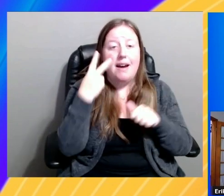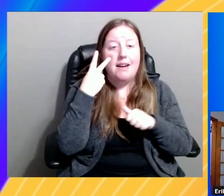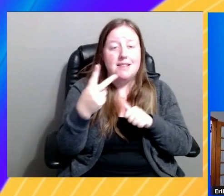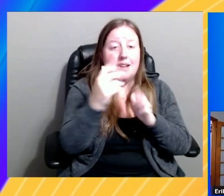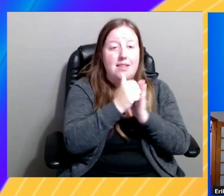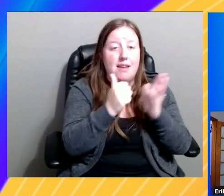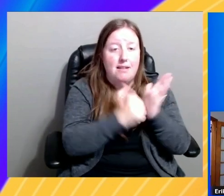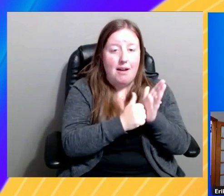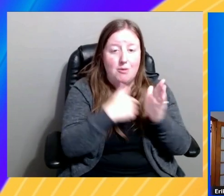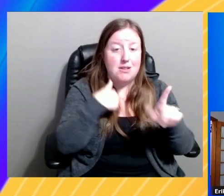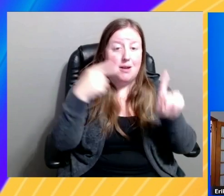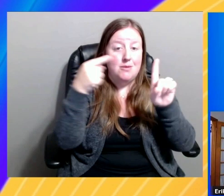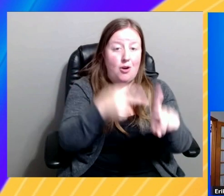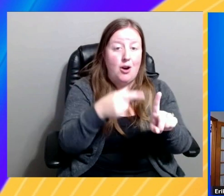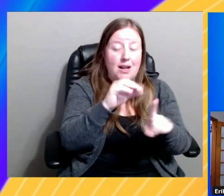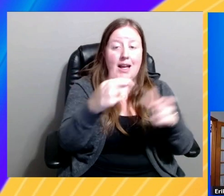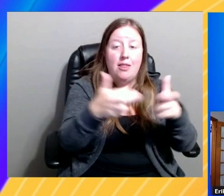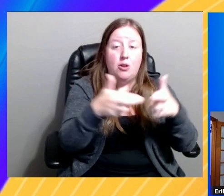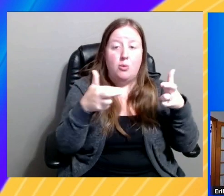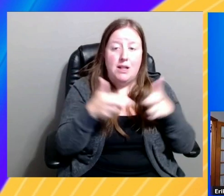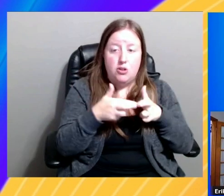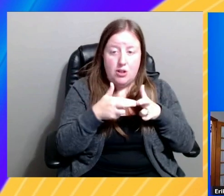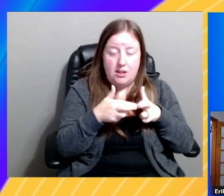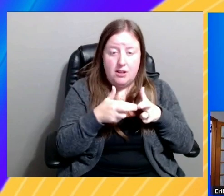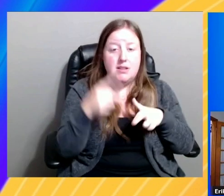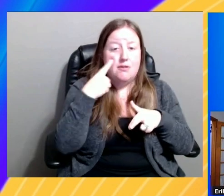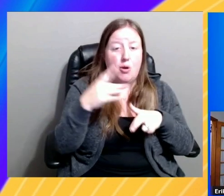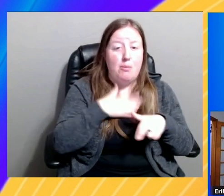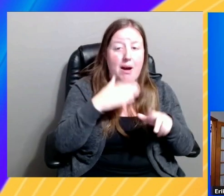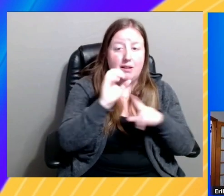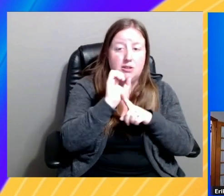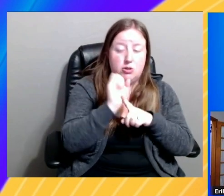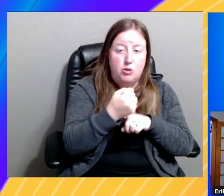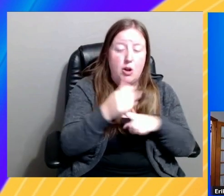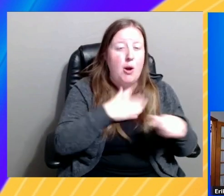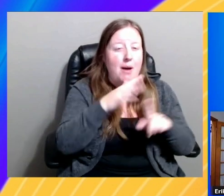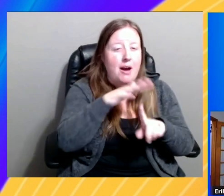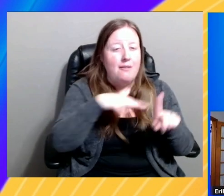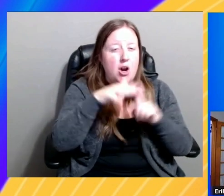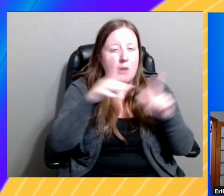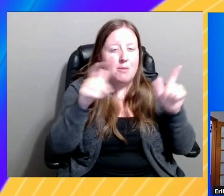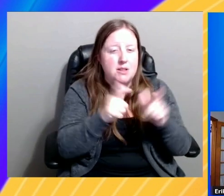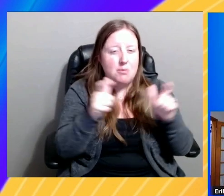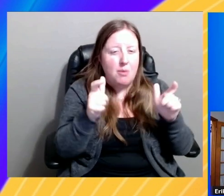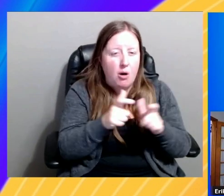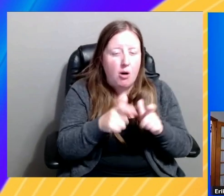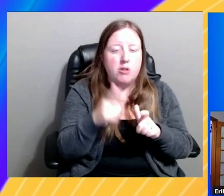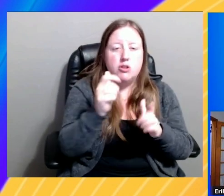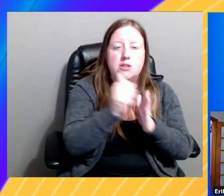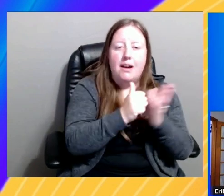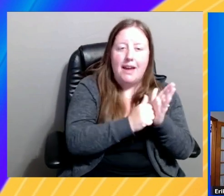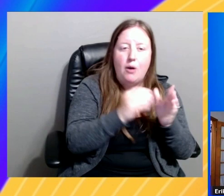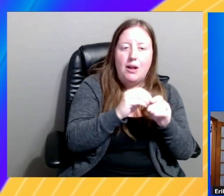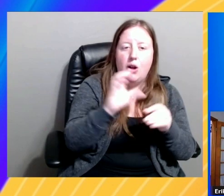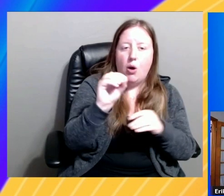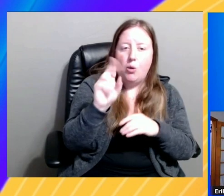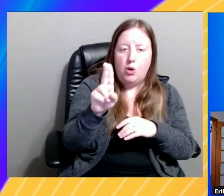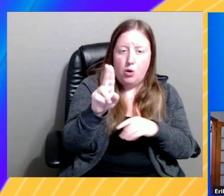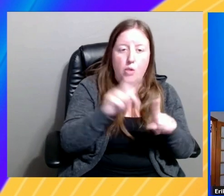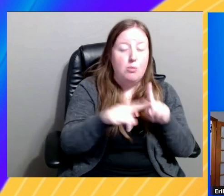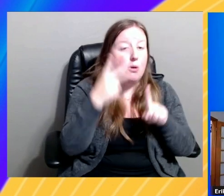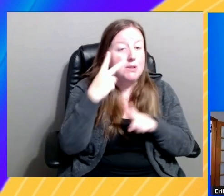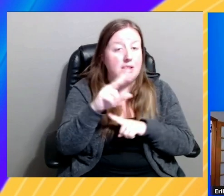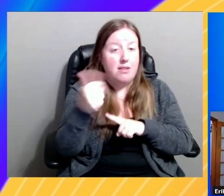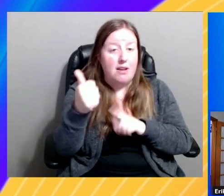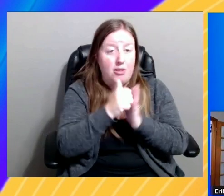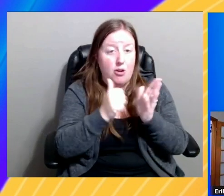as well as the regions. In my case, my environment is fairly small. It's only a single account within that OU, but we would see the other accounts listed out,